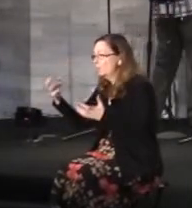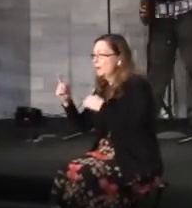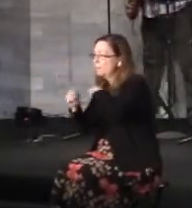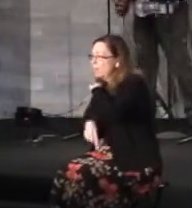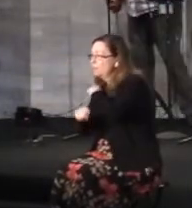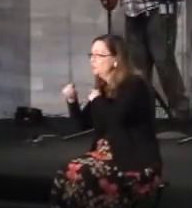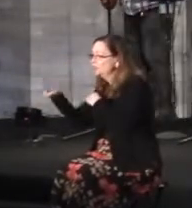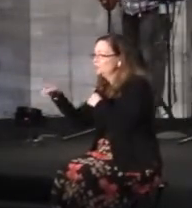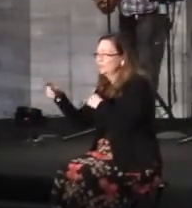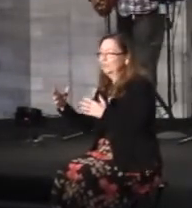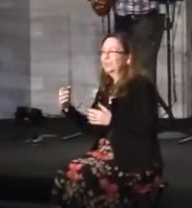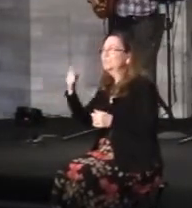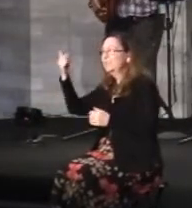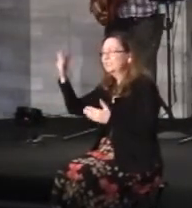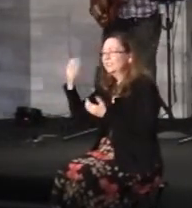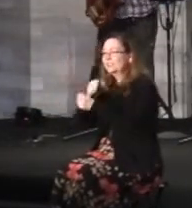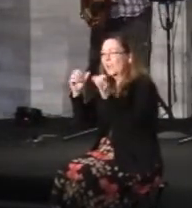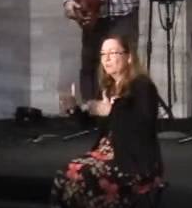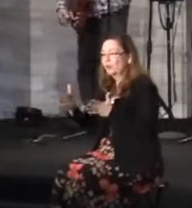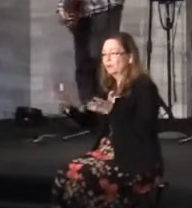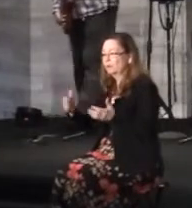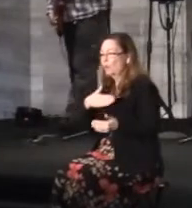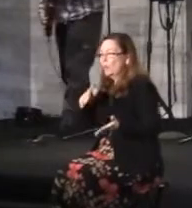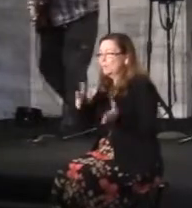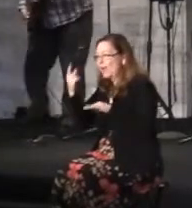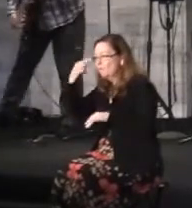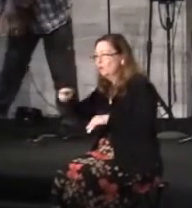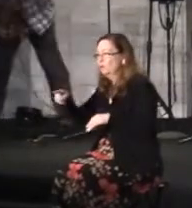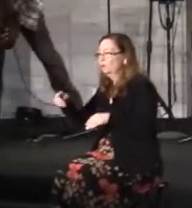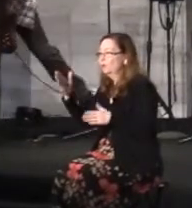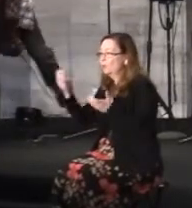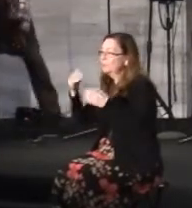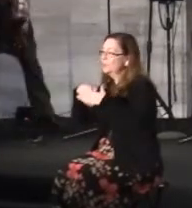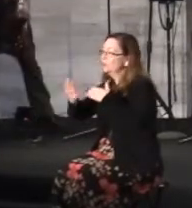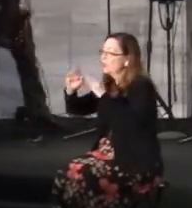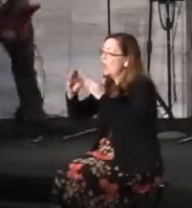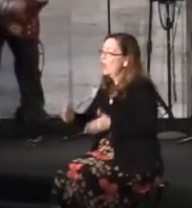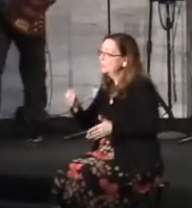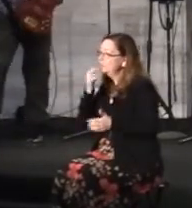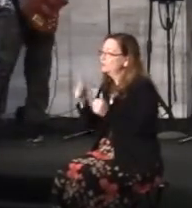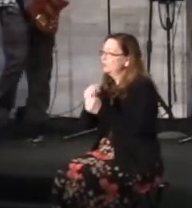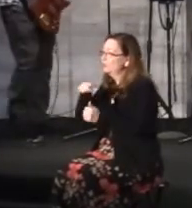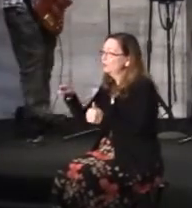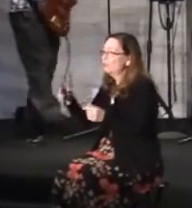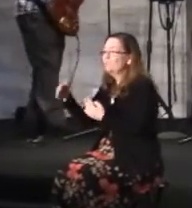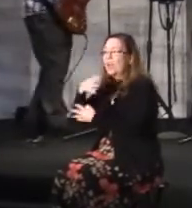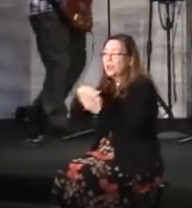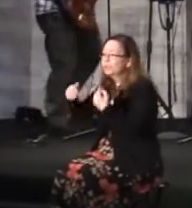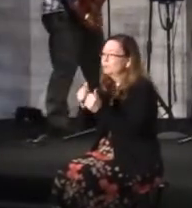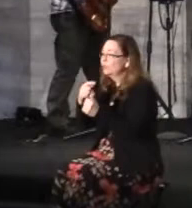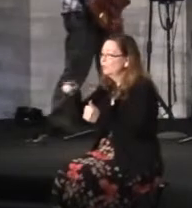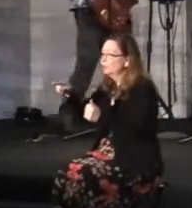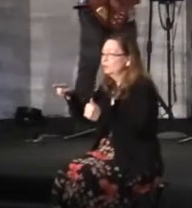a savior who's willing to die for you. He wants to come into your home. He wants to eat with you and fellowship with you and